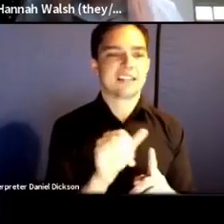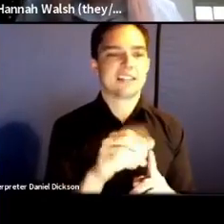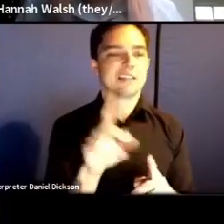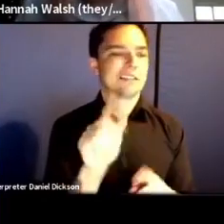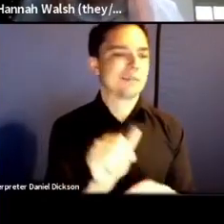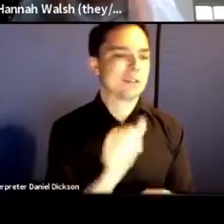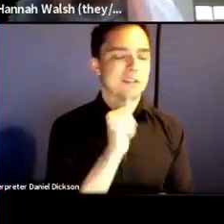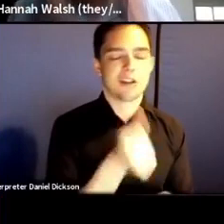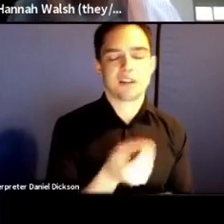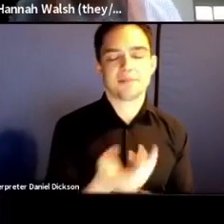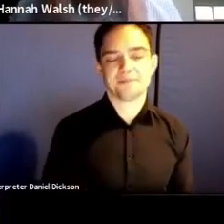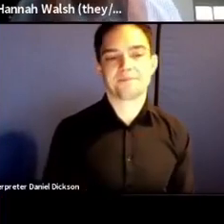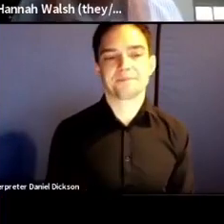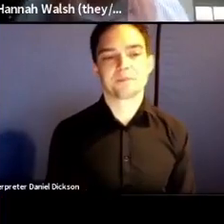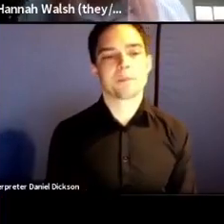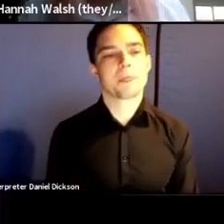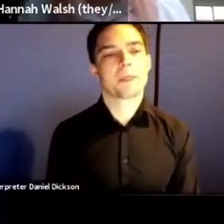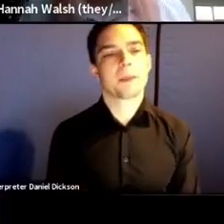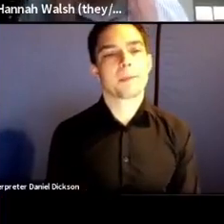disability.